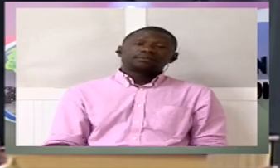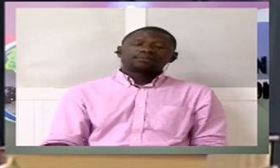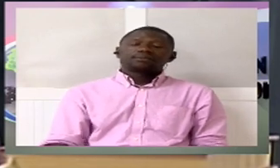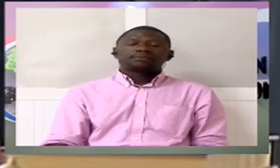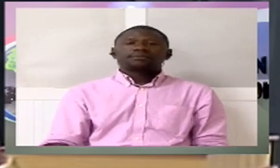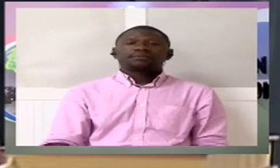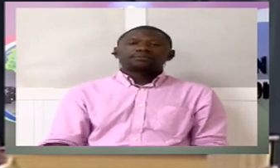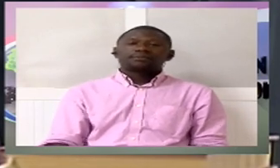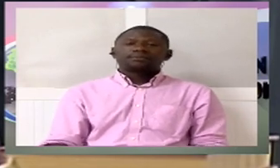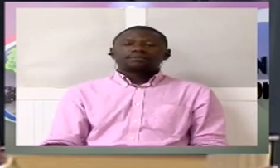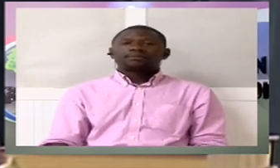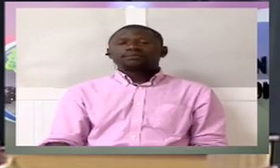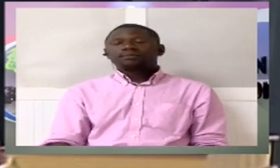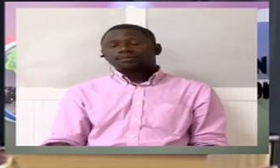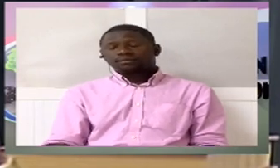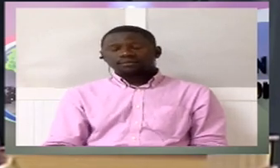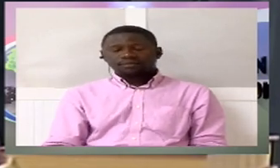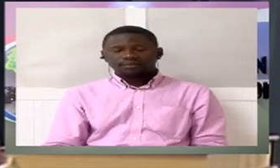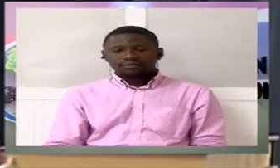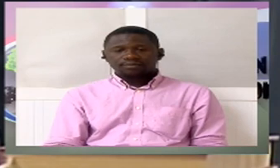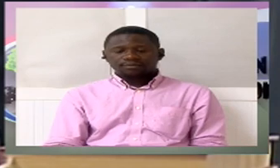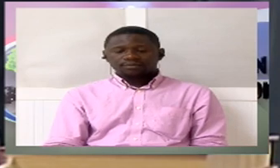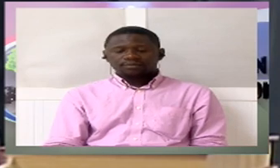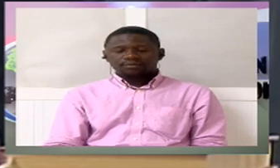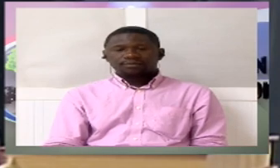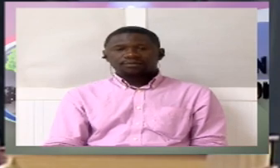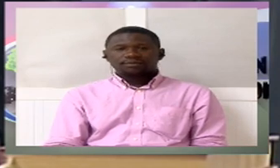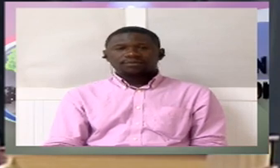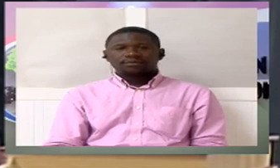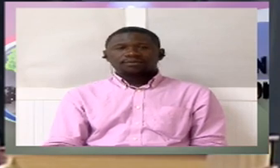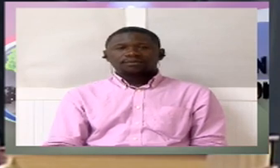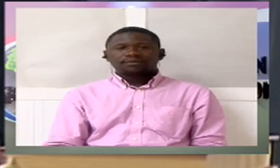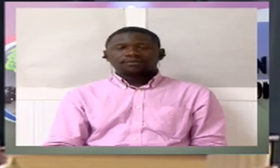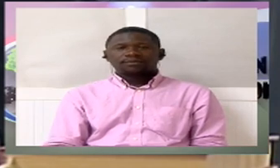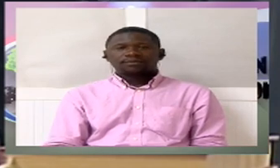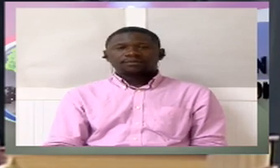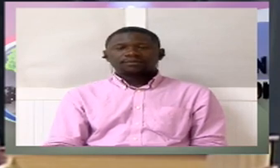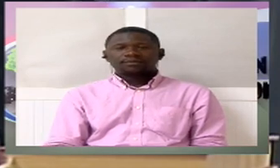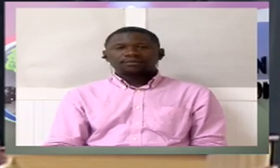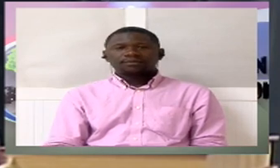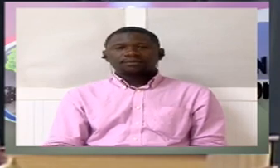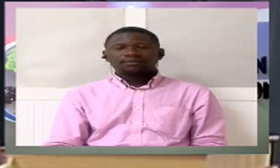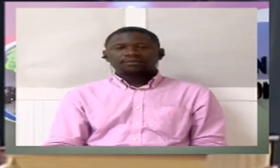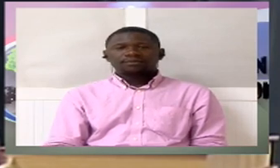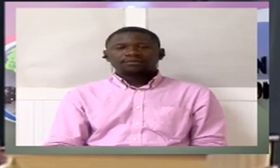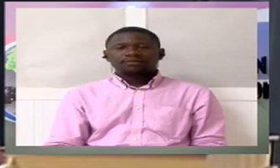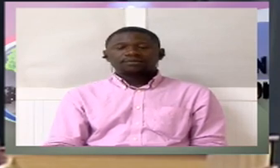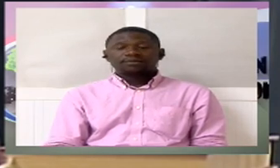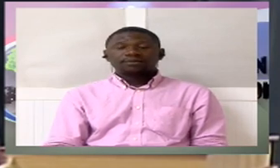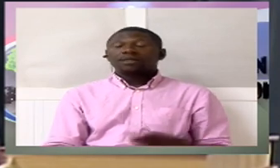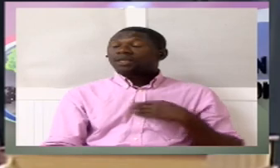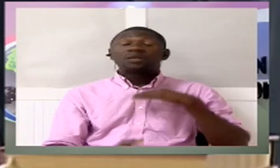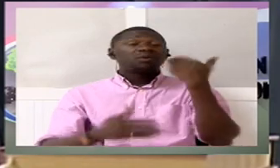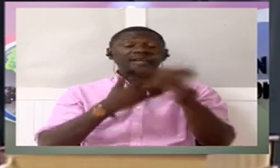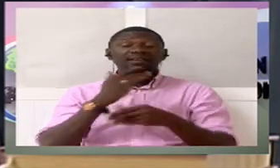nyim fengolu di David Koli la nyinkama isi baba topoto itama mutakula because wo mutaku balia wole ati nantolanga nyinki. They will